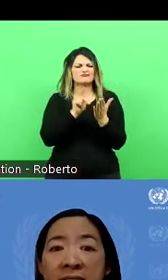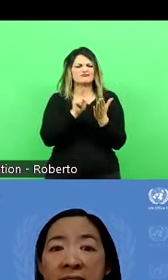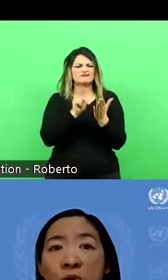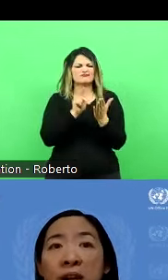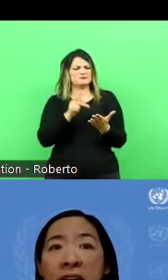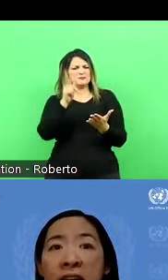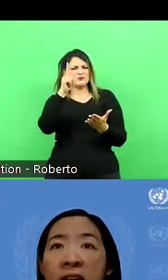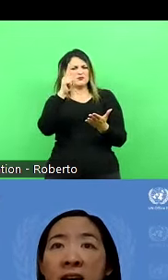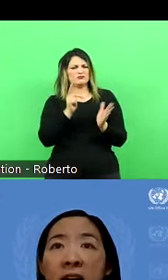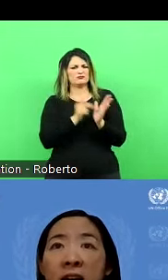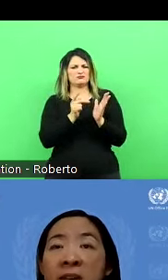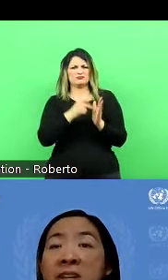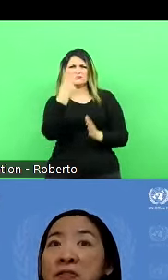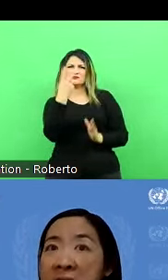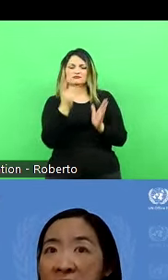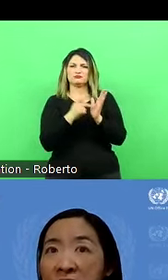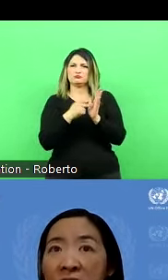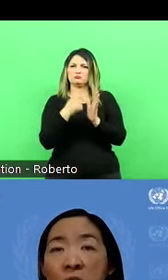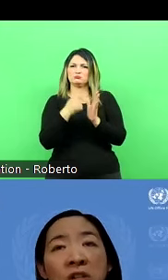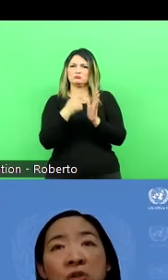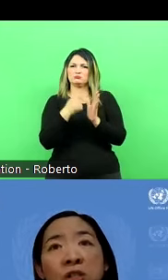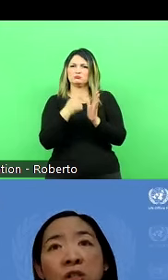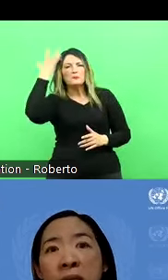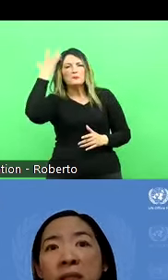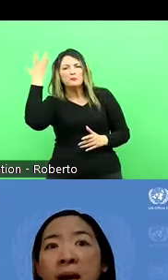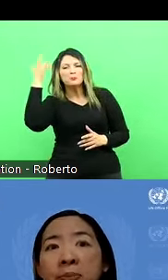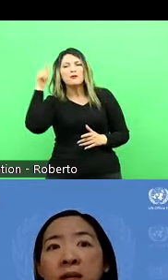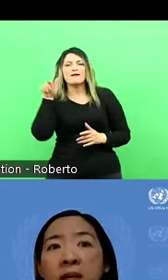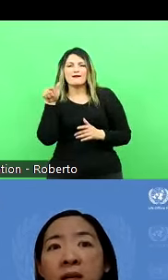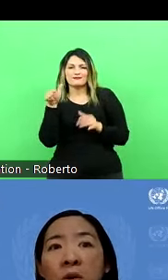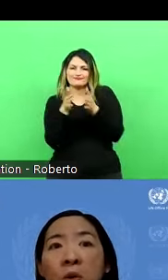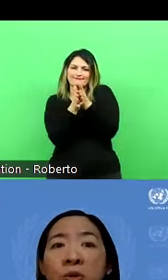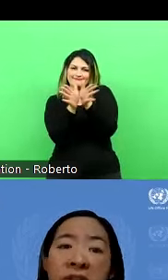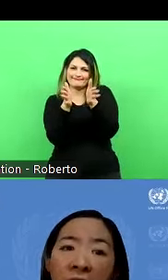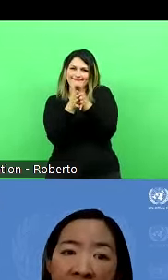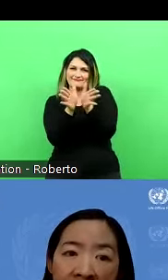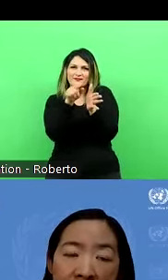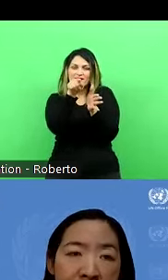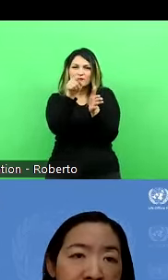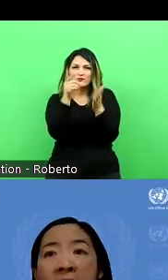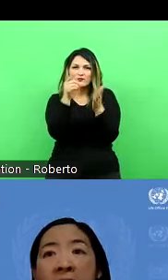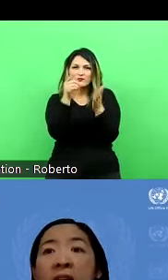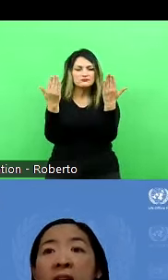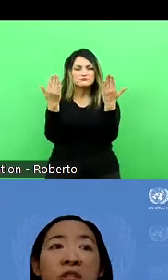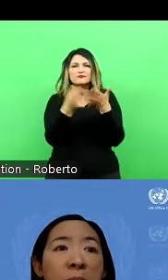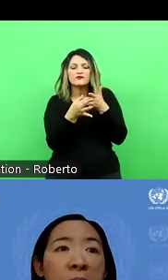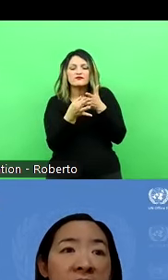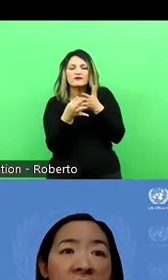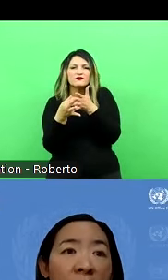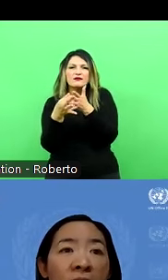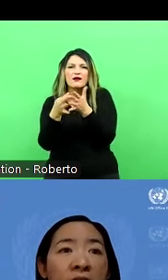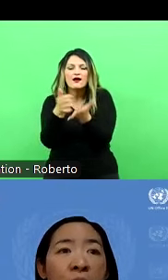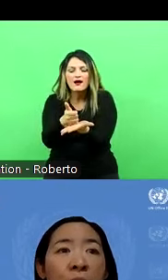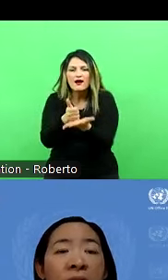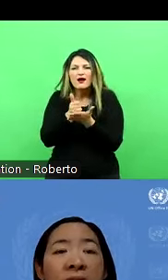and you create the evidence-based information that you can use to build up the local DR planning. There are also